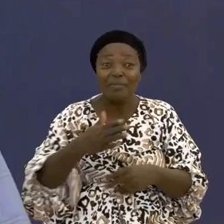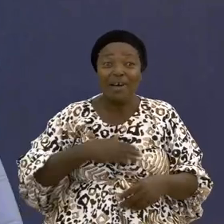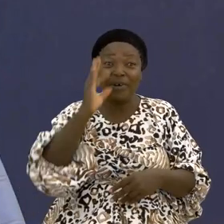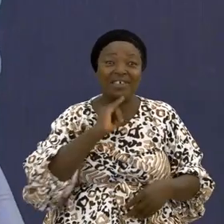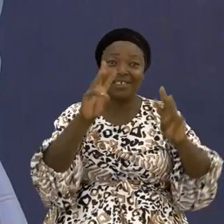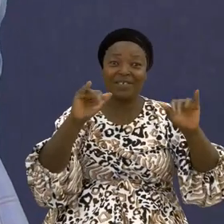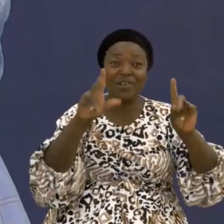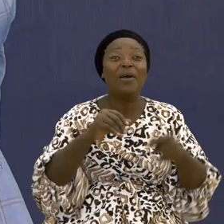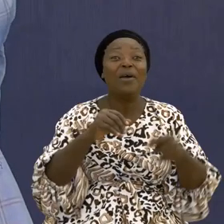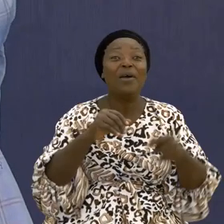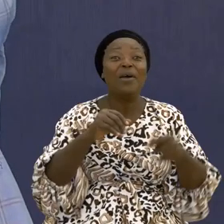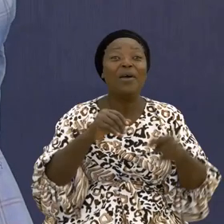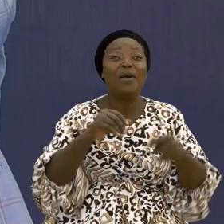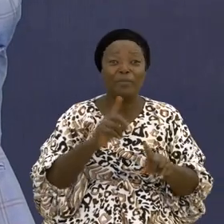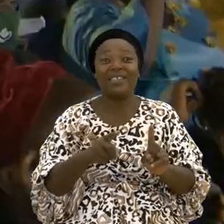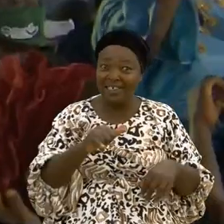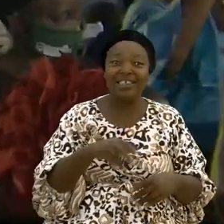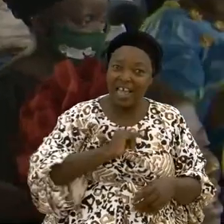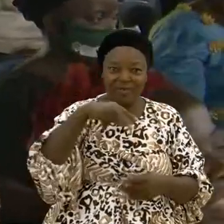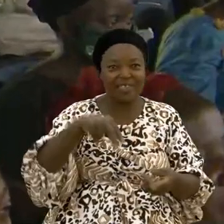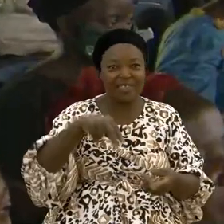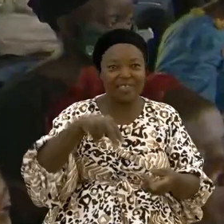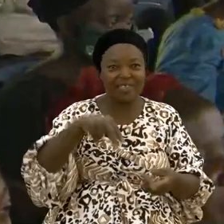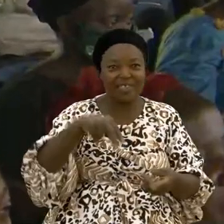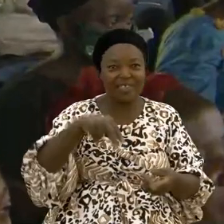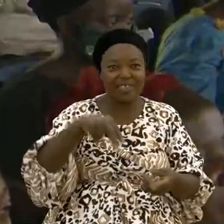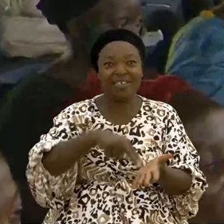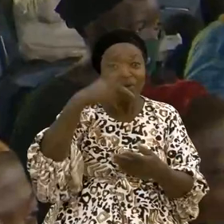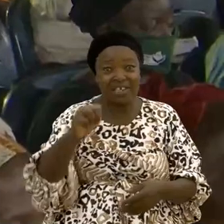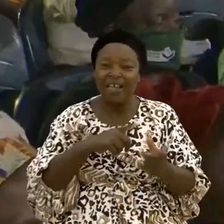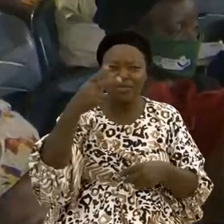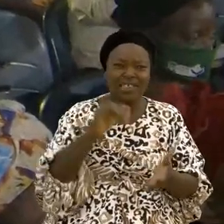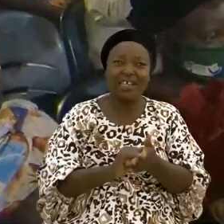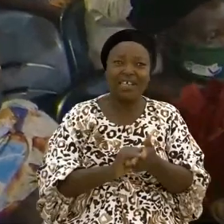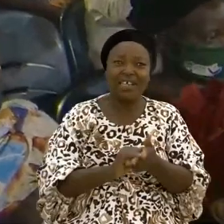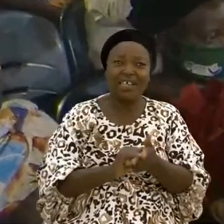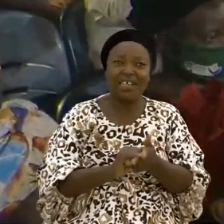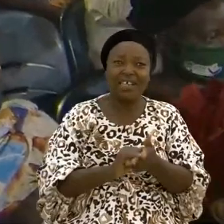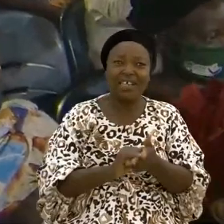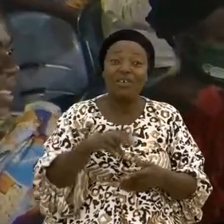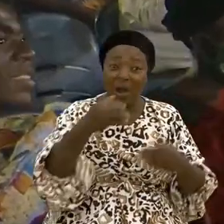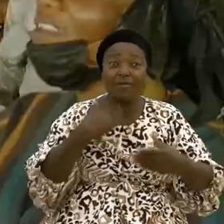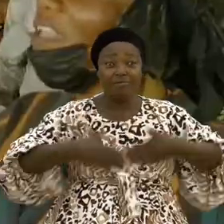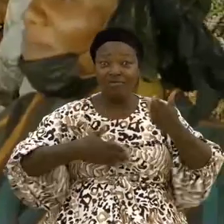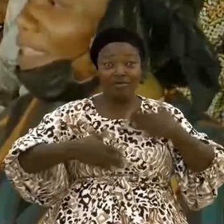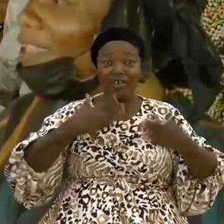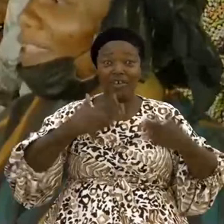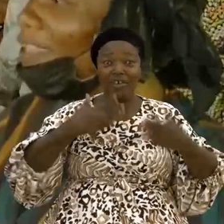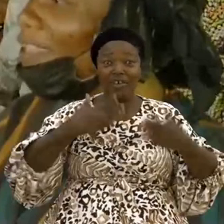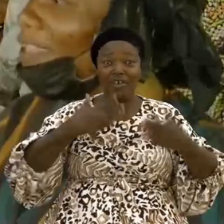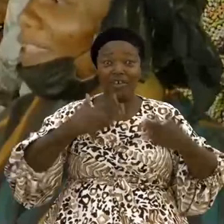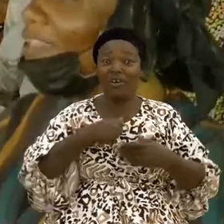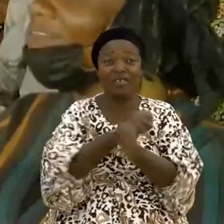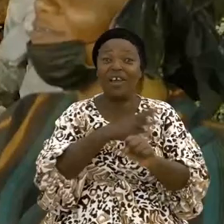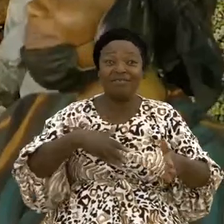Samaria, there's going to be joy in your life. Joy of salvation. Joy of a new life.